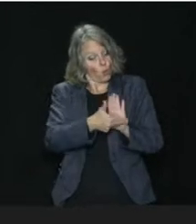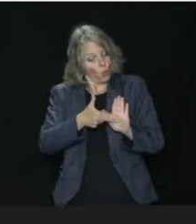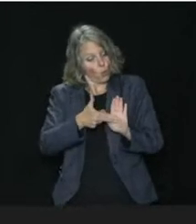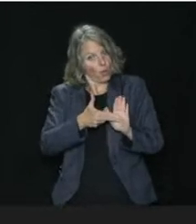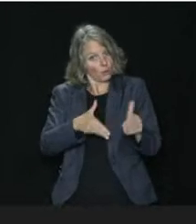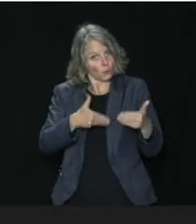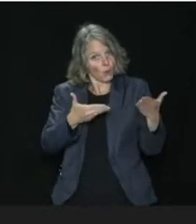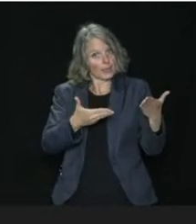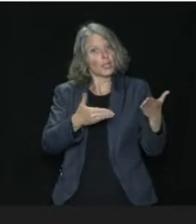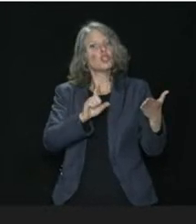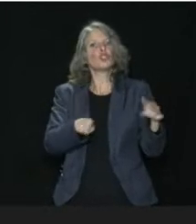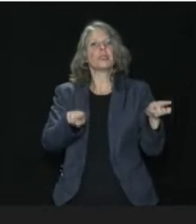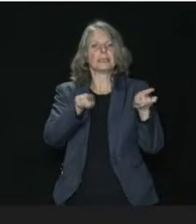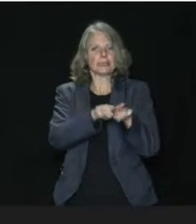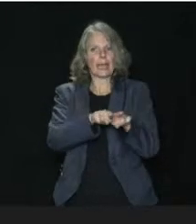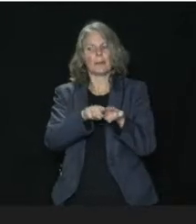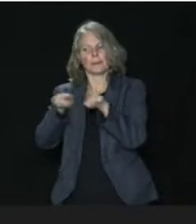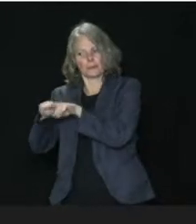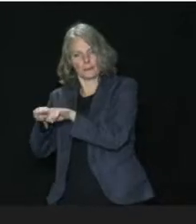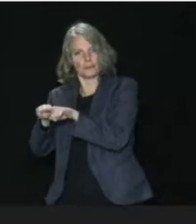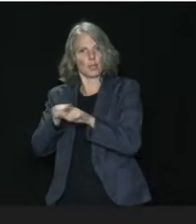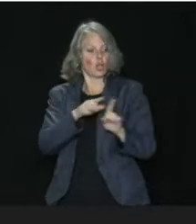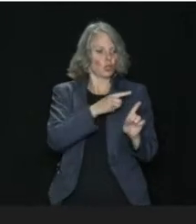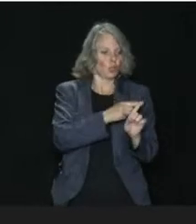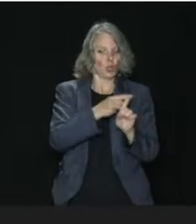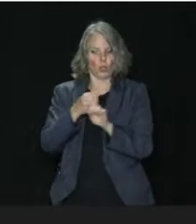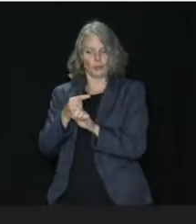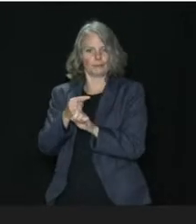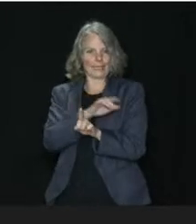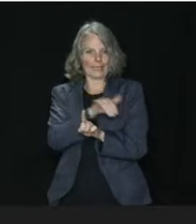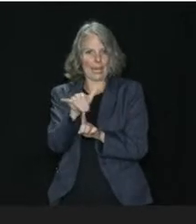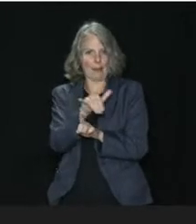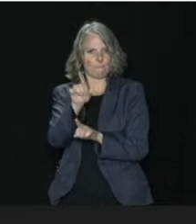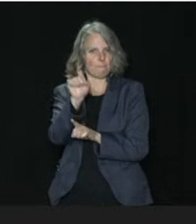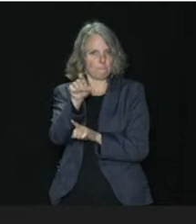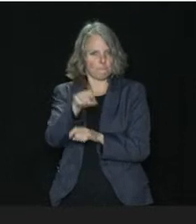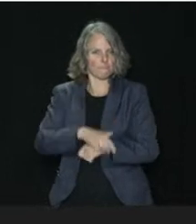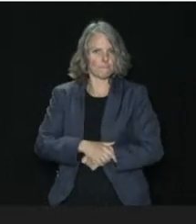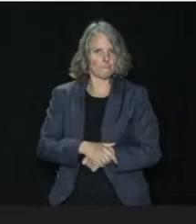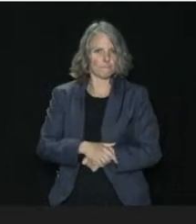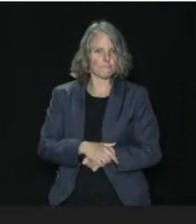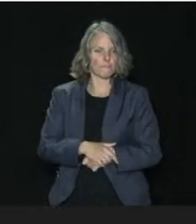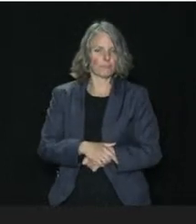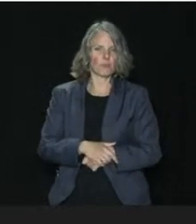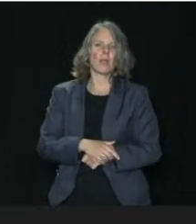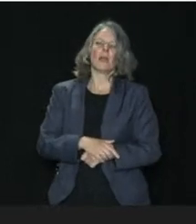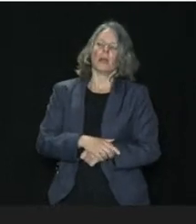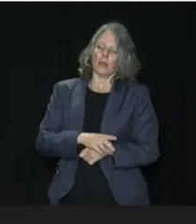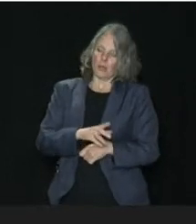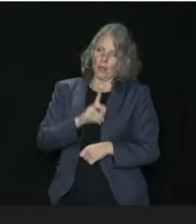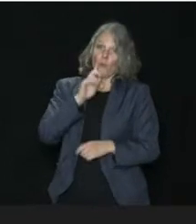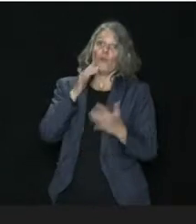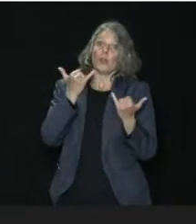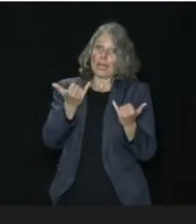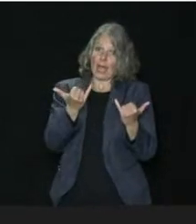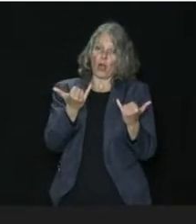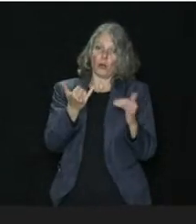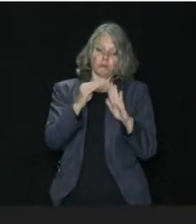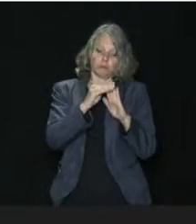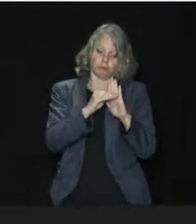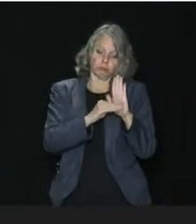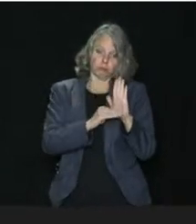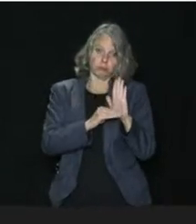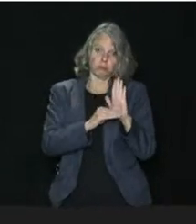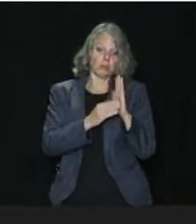series for a multi-dose vaccine. But just to indicate that there'll be further